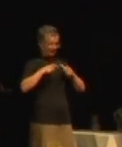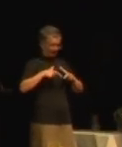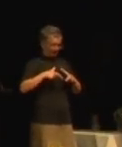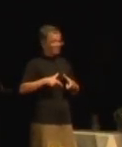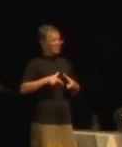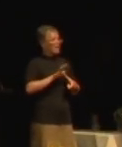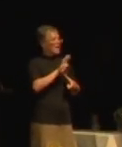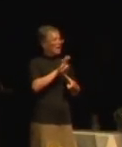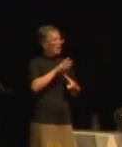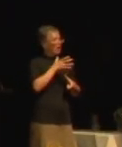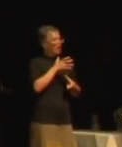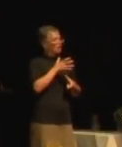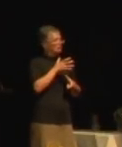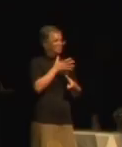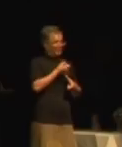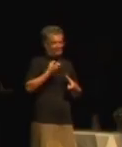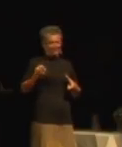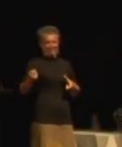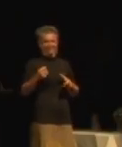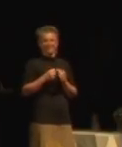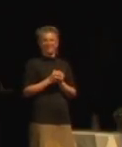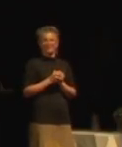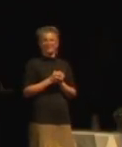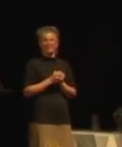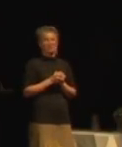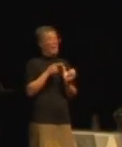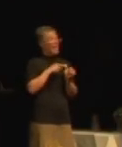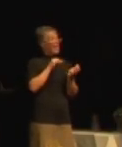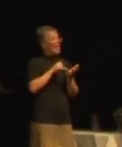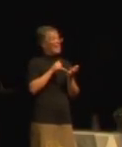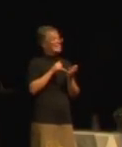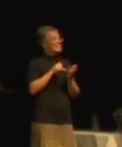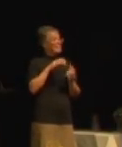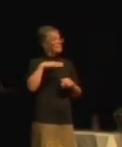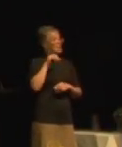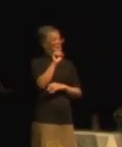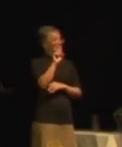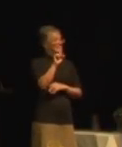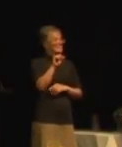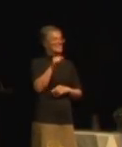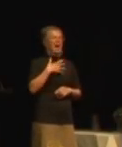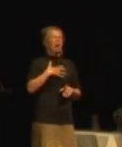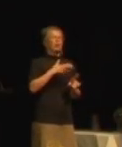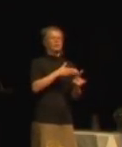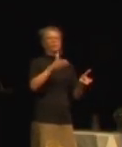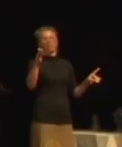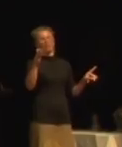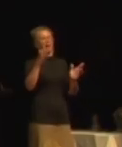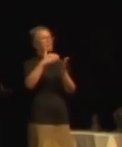So consent is something that's really important to me as a feminist, and I want to take a quick detour here and blah, blah, blah, and share a personal